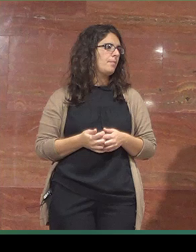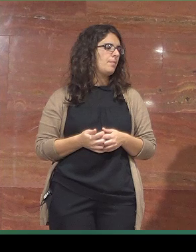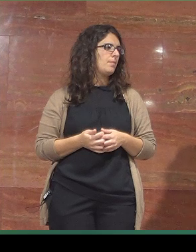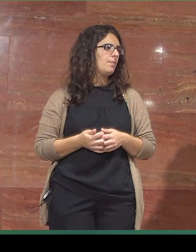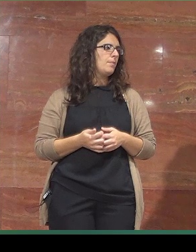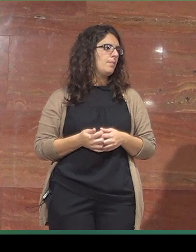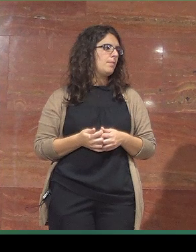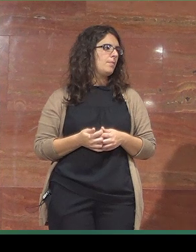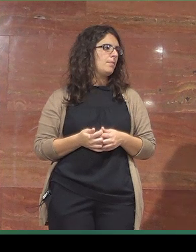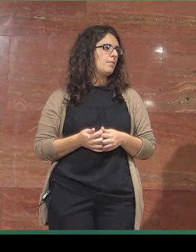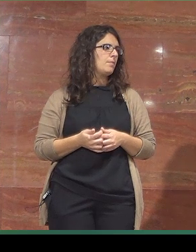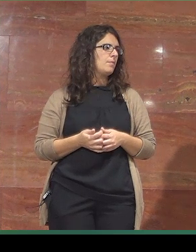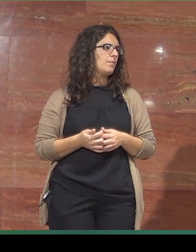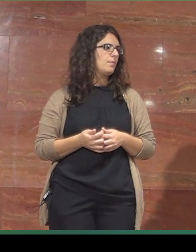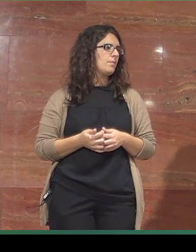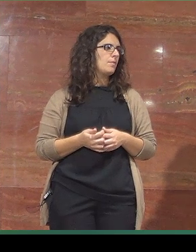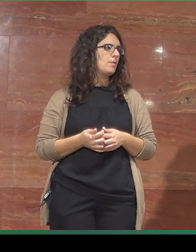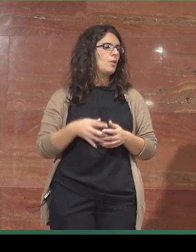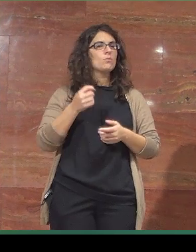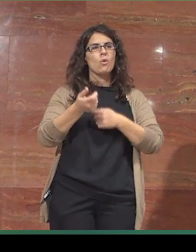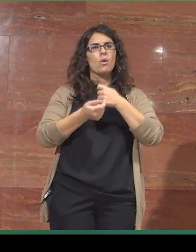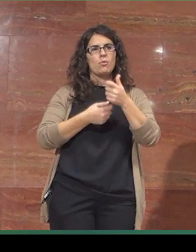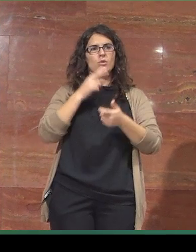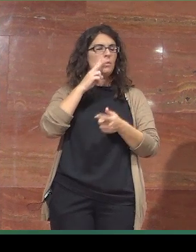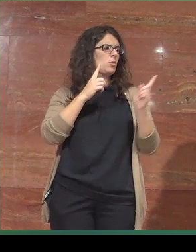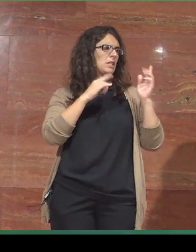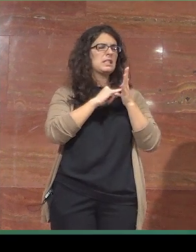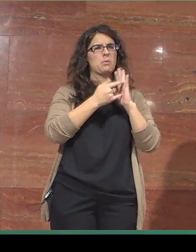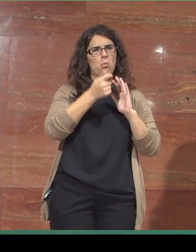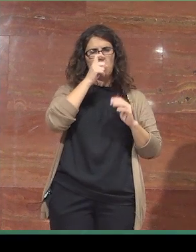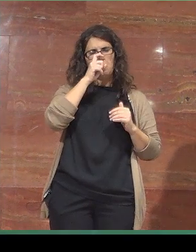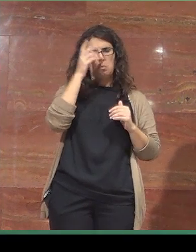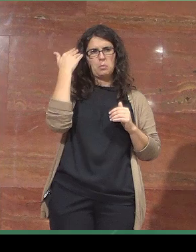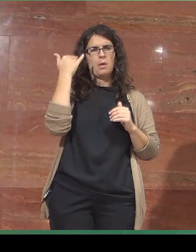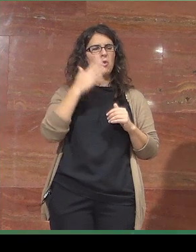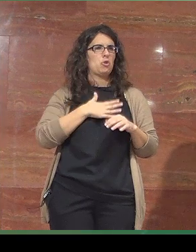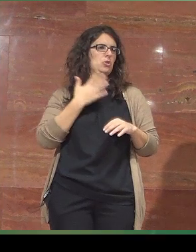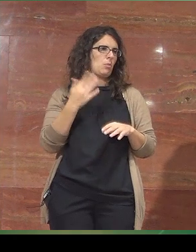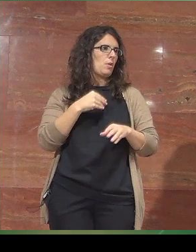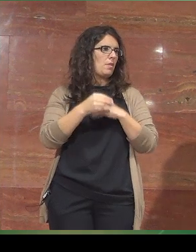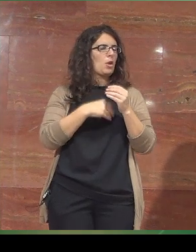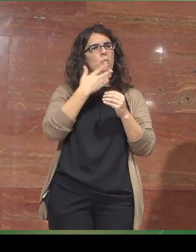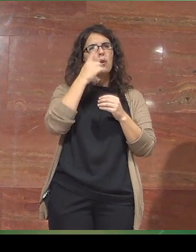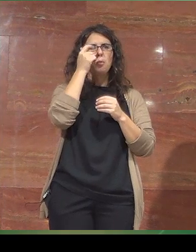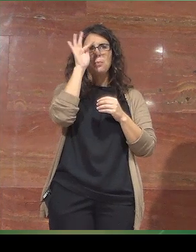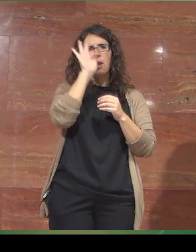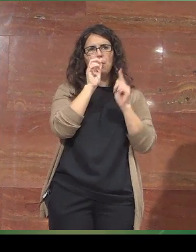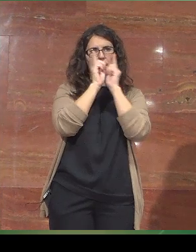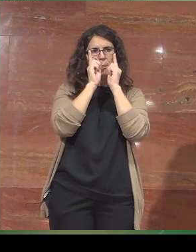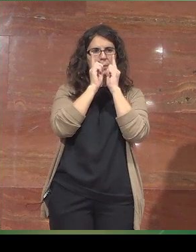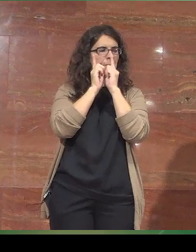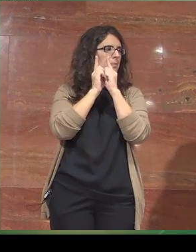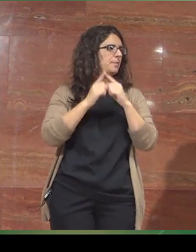bit old, this system, but you can make a film on to say you again, you are to live in